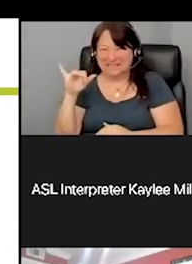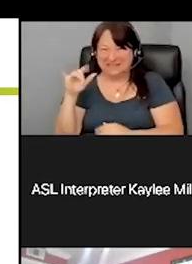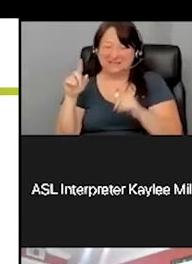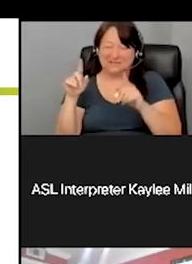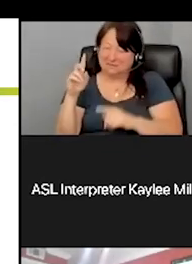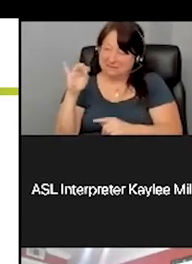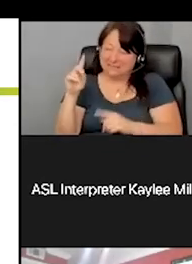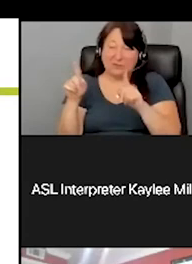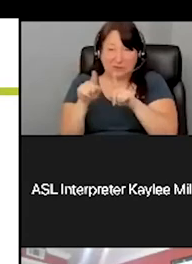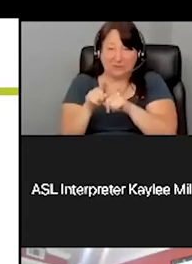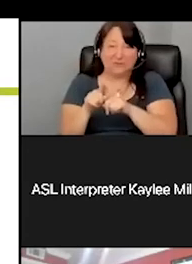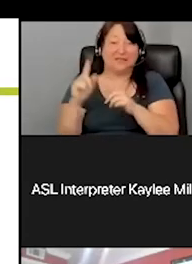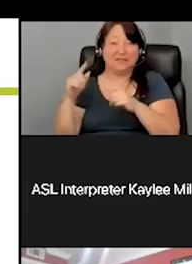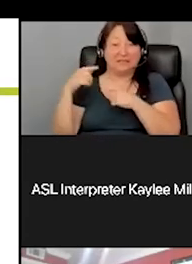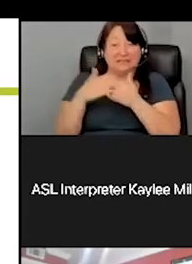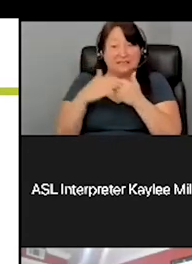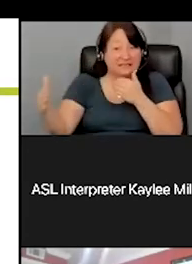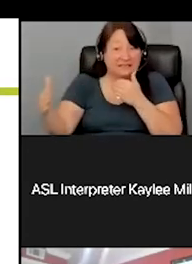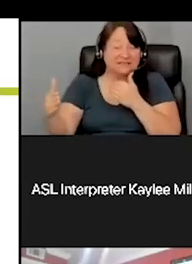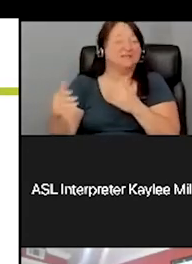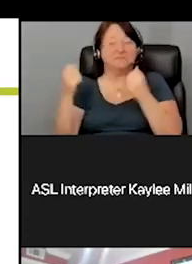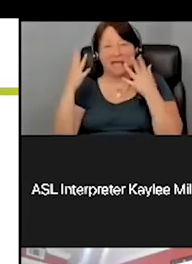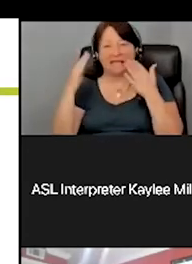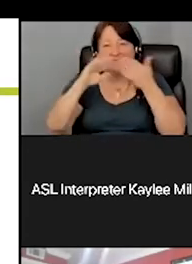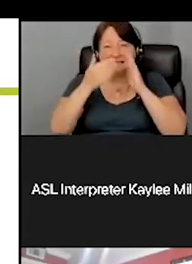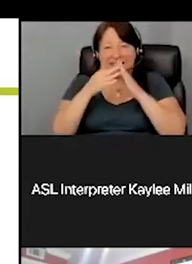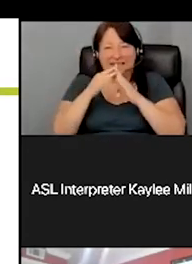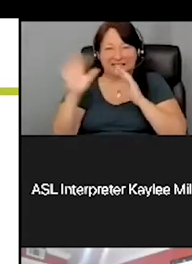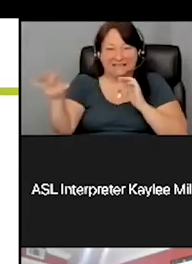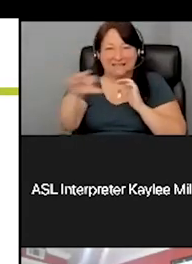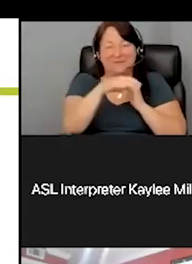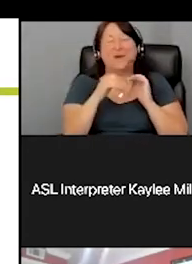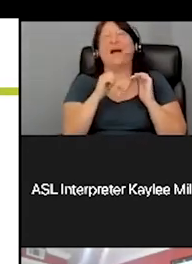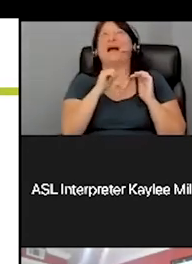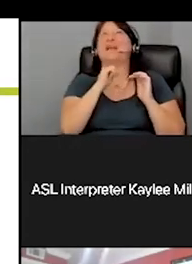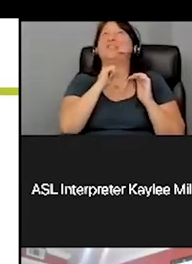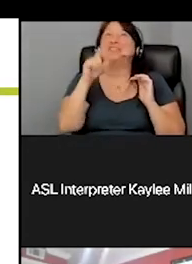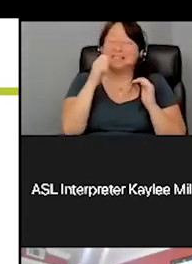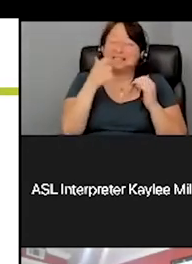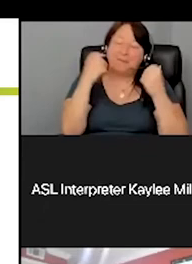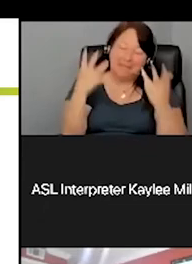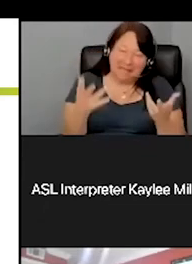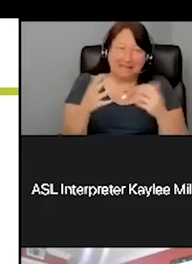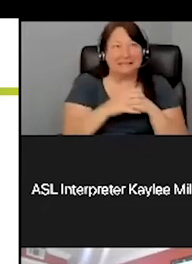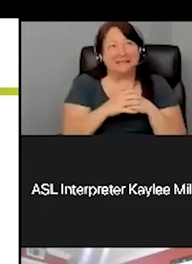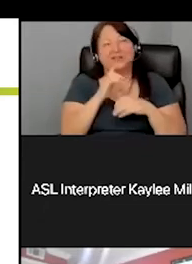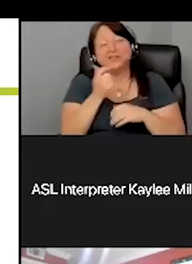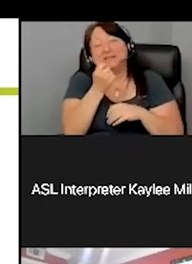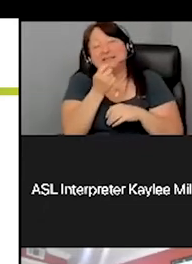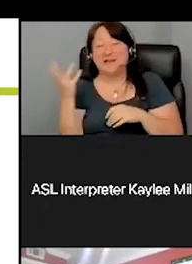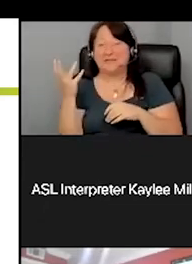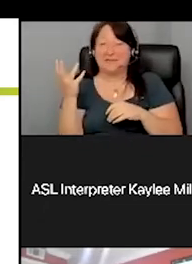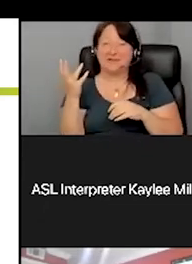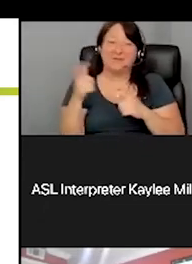a significant amount of cities. Well, I shouldn't say significant. There have been quite a few major cities in